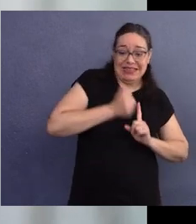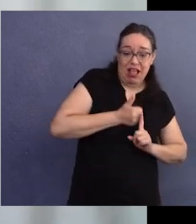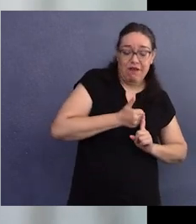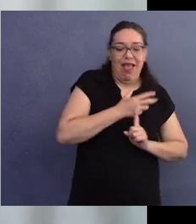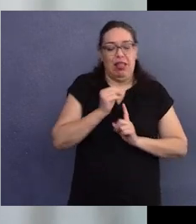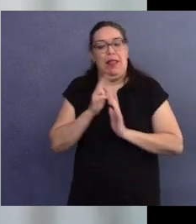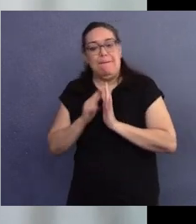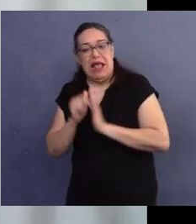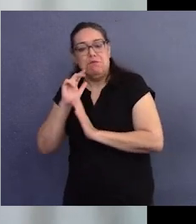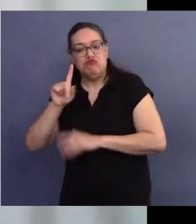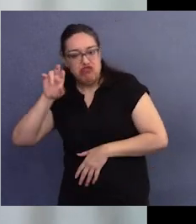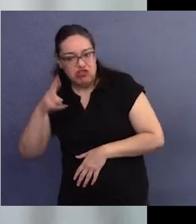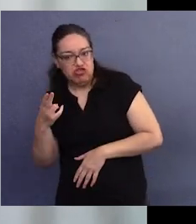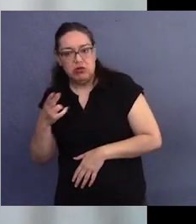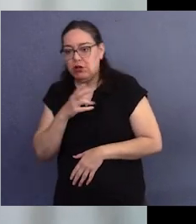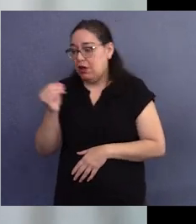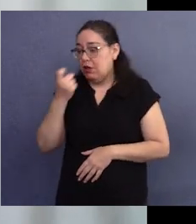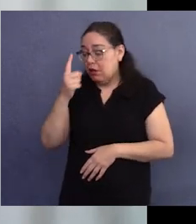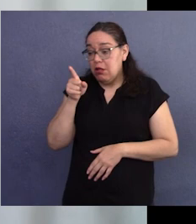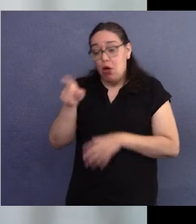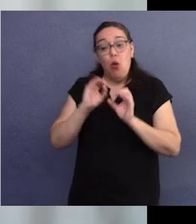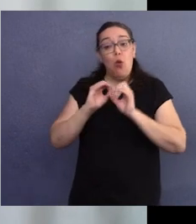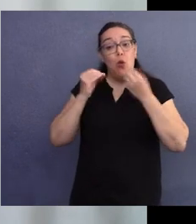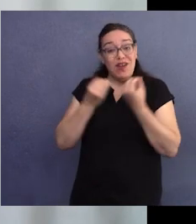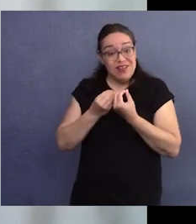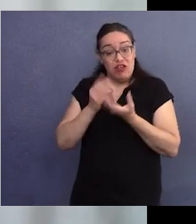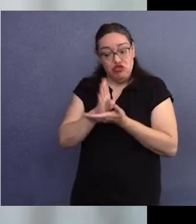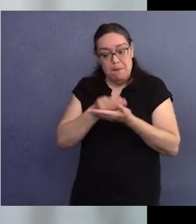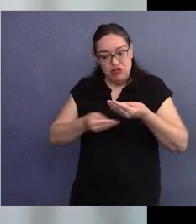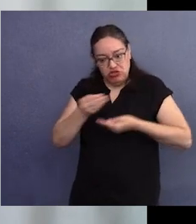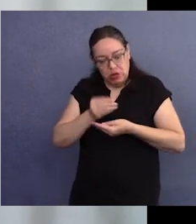organizational budget if you're an organization, not if you're an individual artist or a collective.